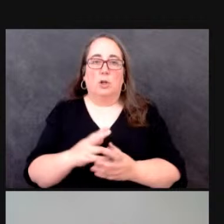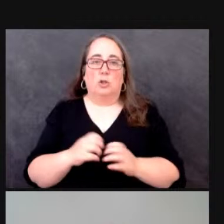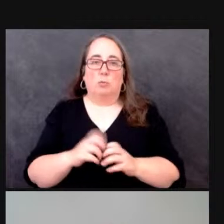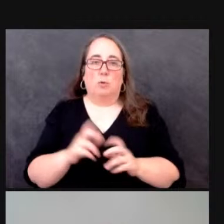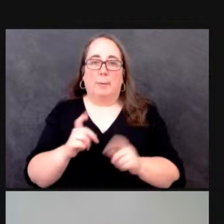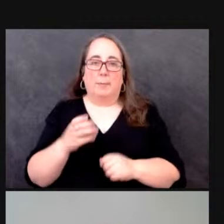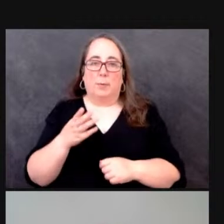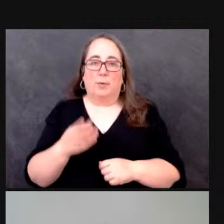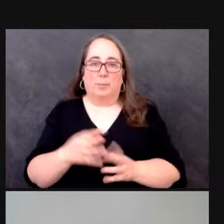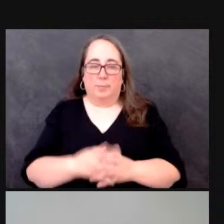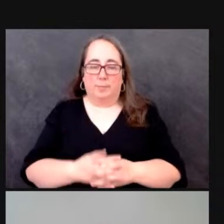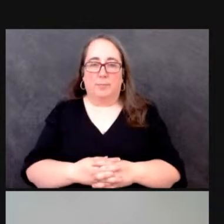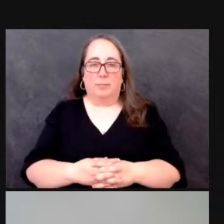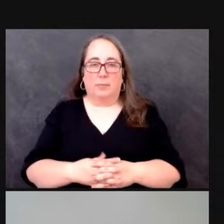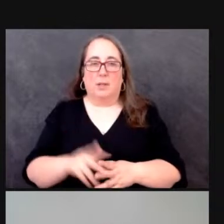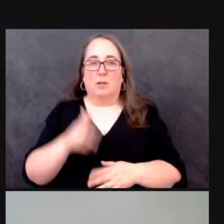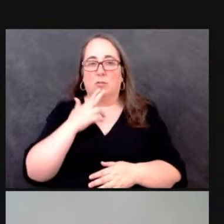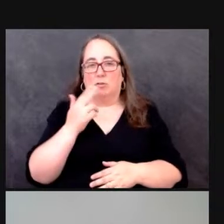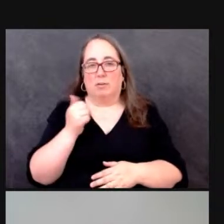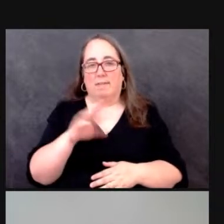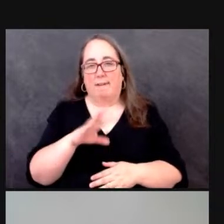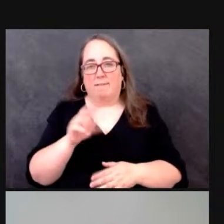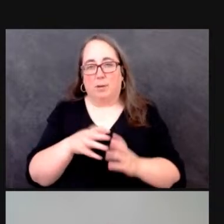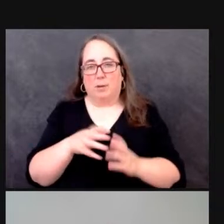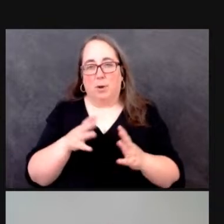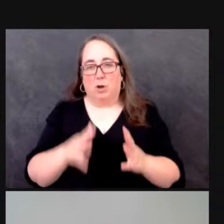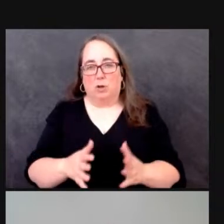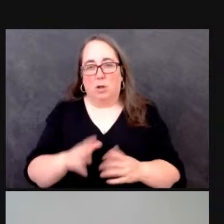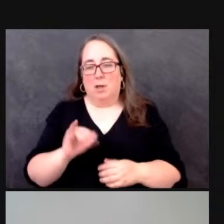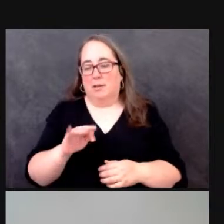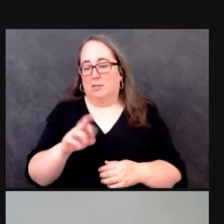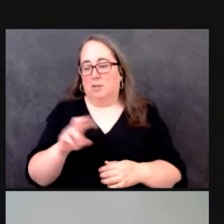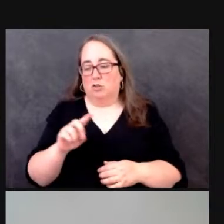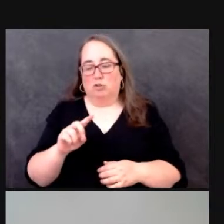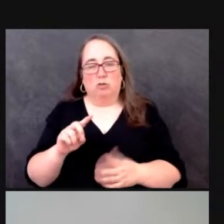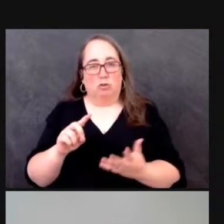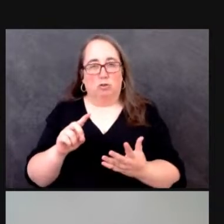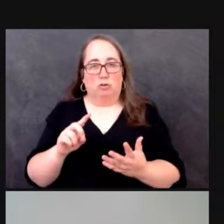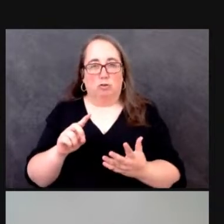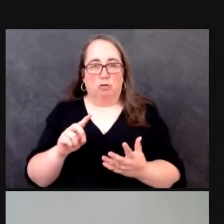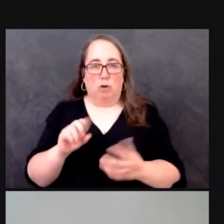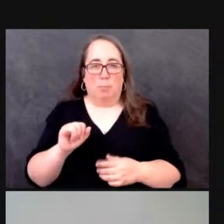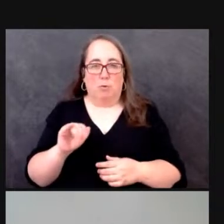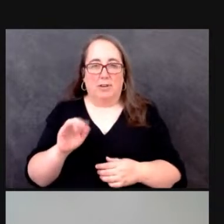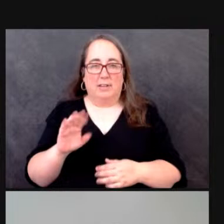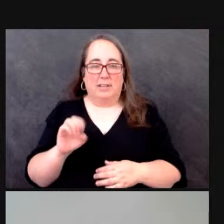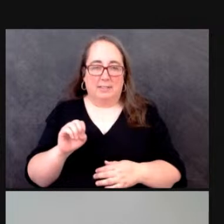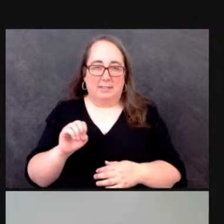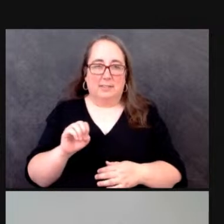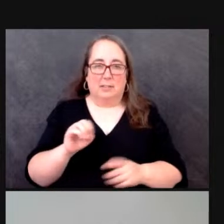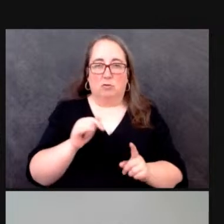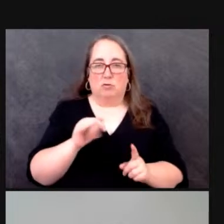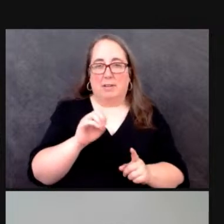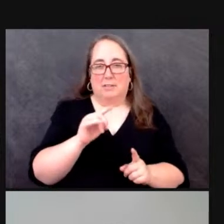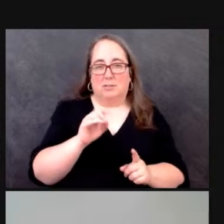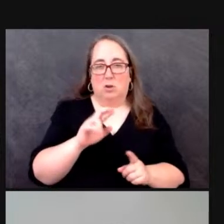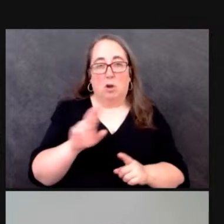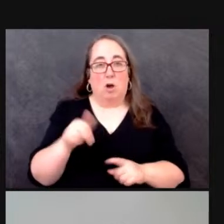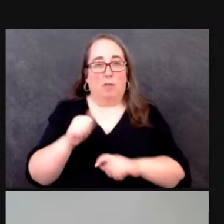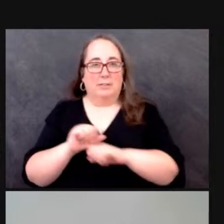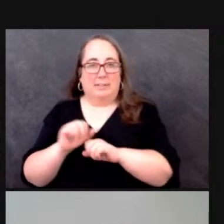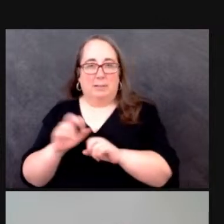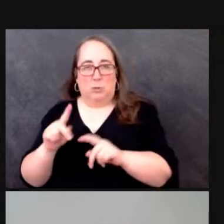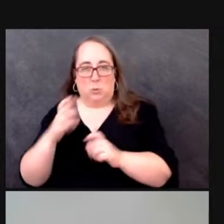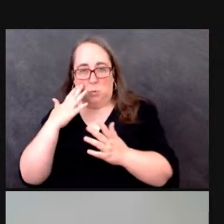present. 13-year-old African-American indentured apprentice Grace Wisher, and possibly an enslaved person whose name we do not